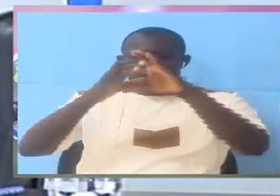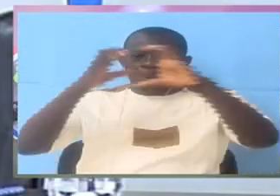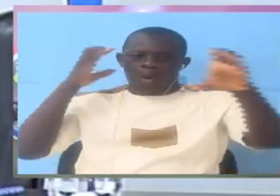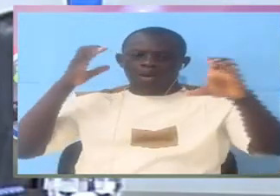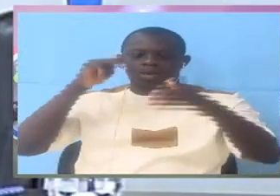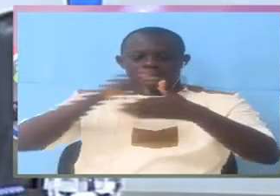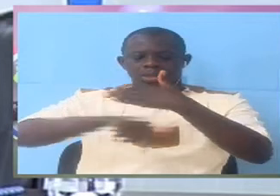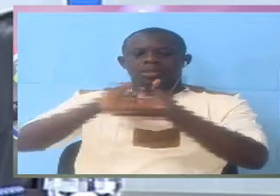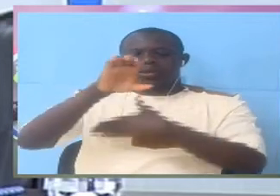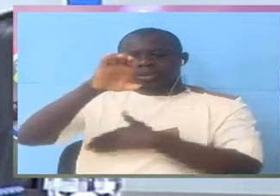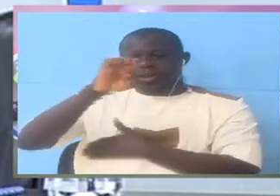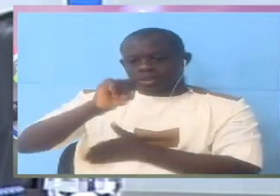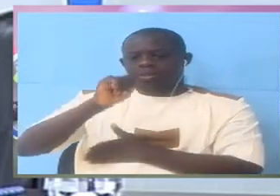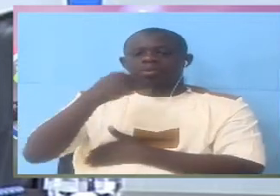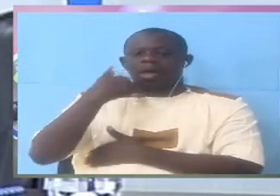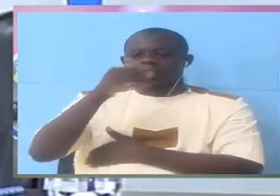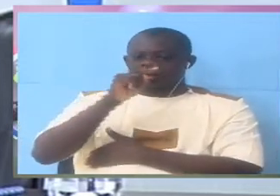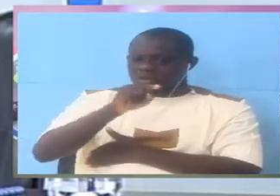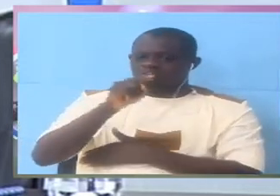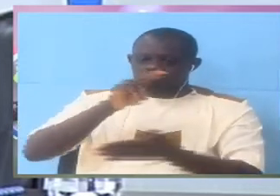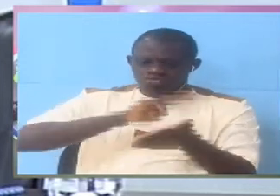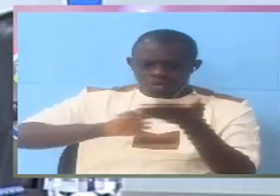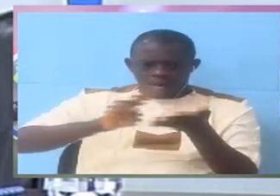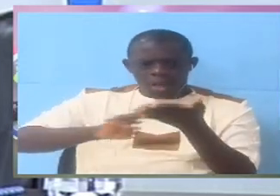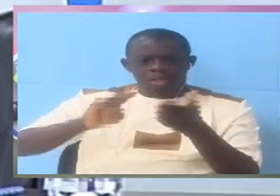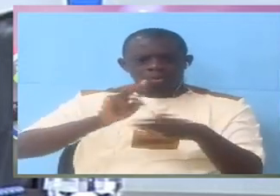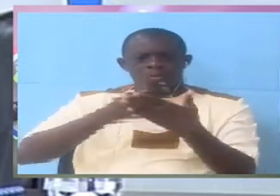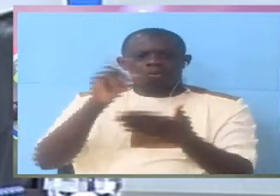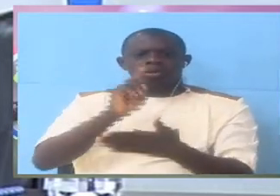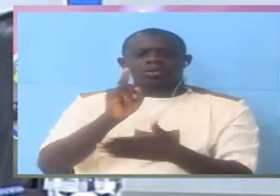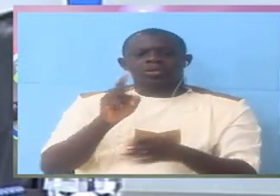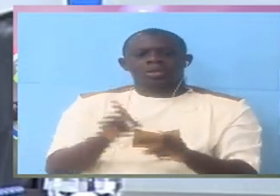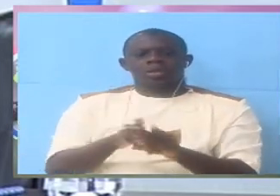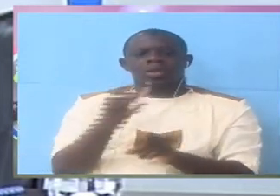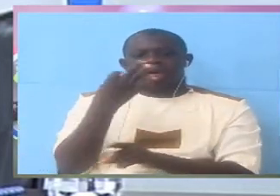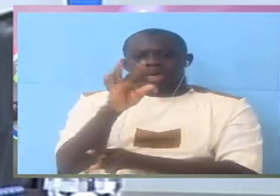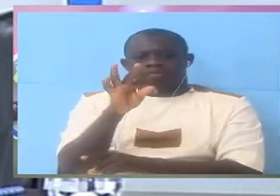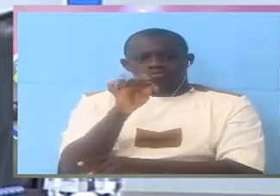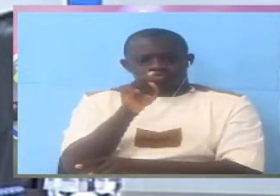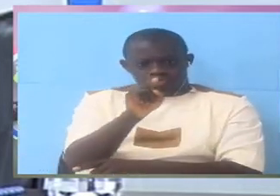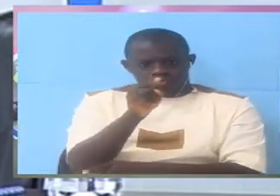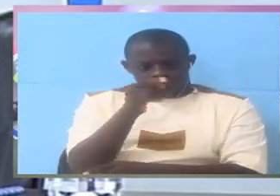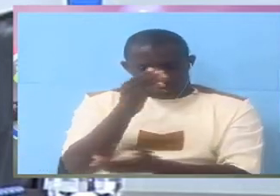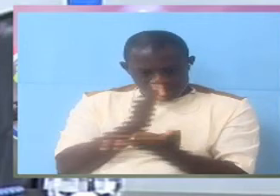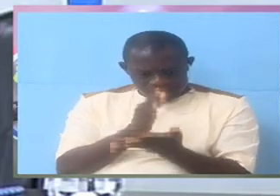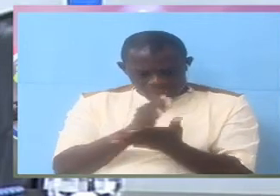that normal? If you should bring somebody into your premises, you should take him somewhere.